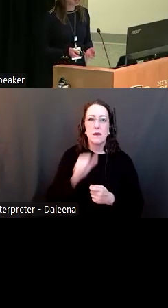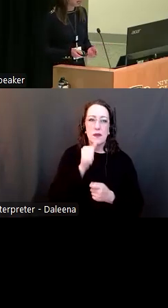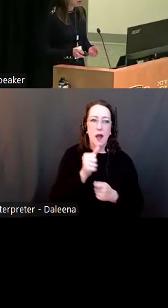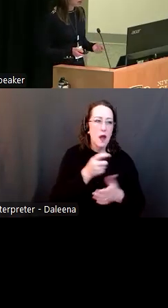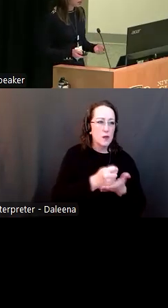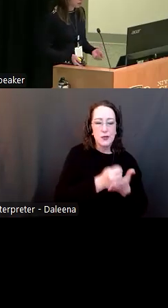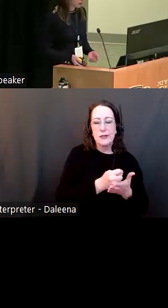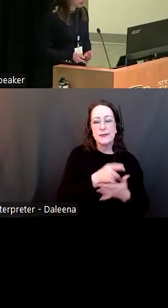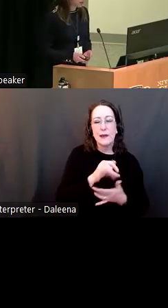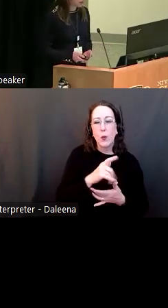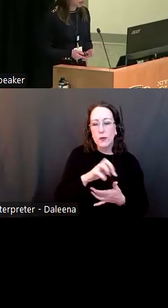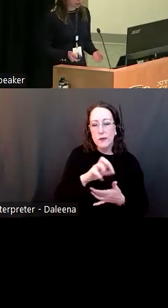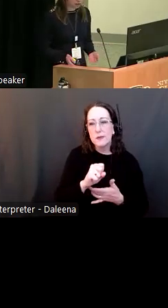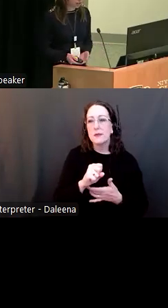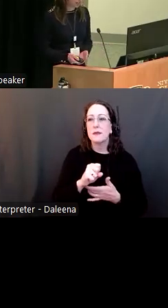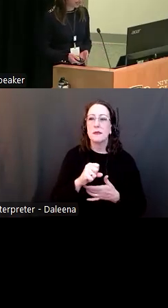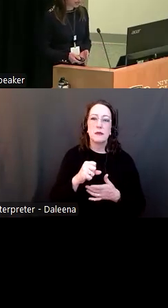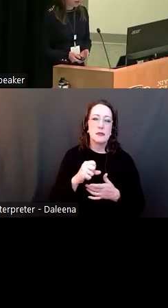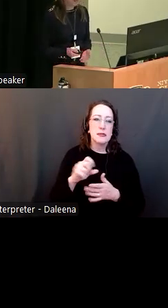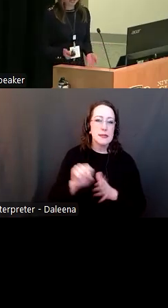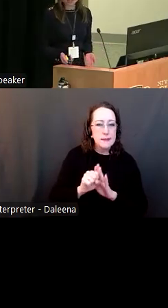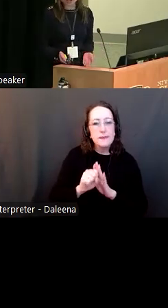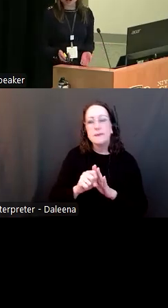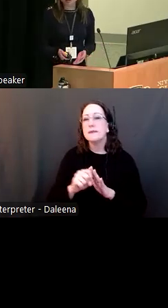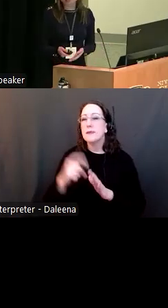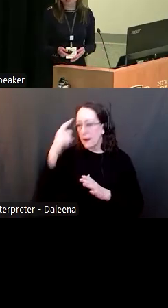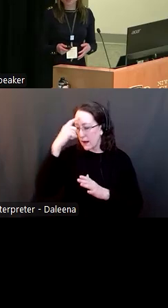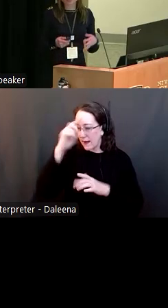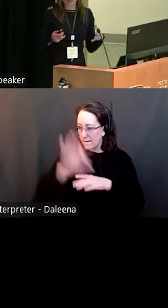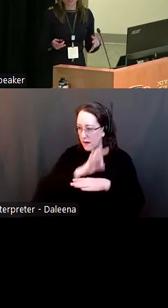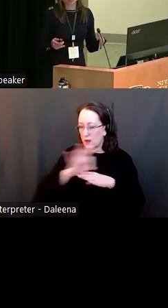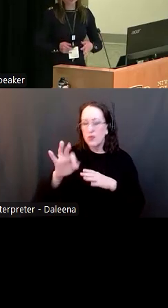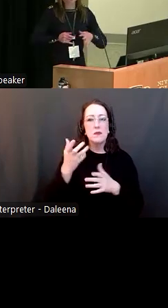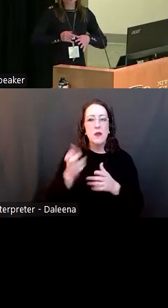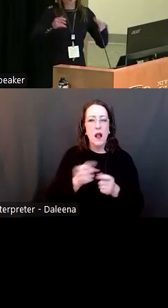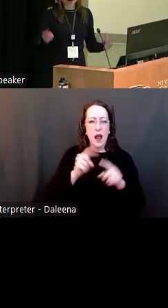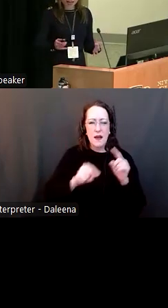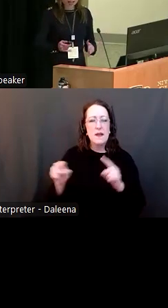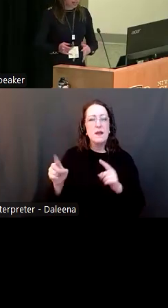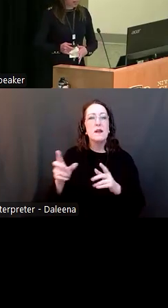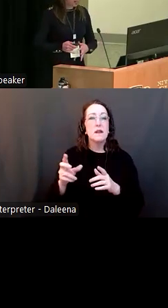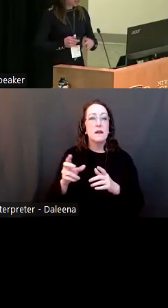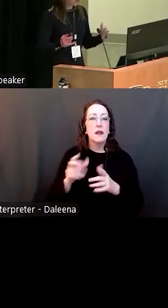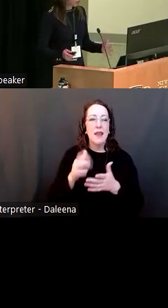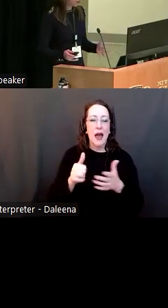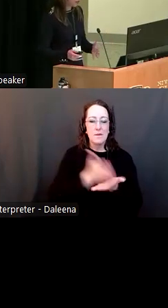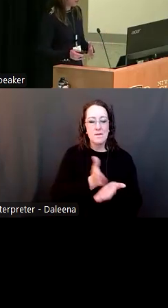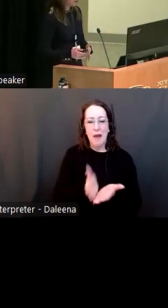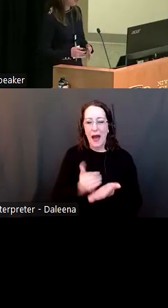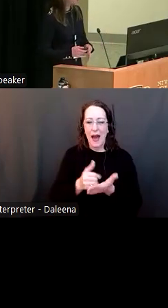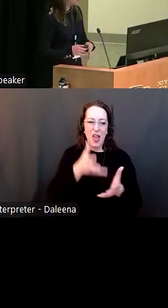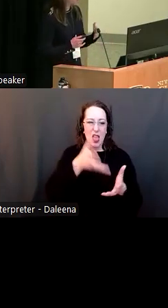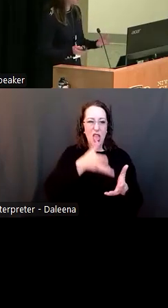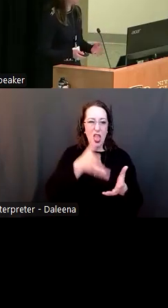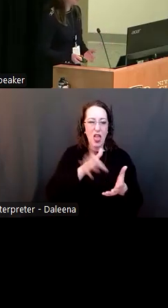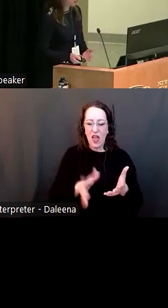psychosis, positive symptoms, cognitive functioning, much of the variance, much of the pie is left over.